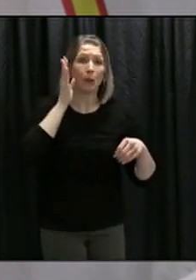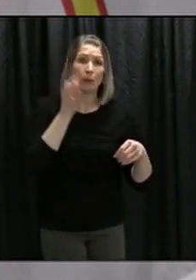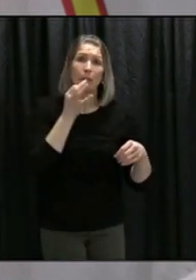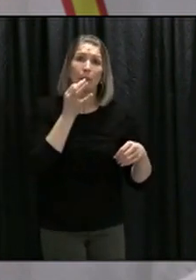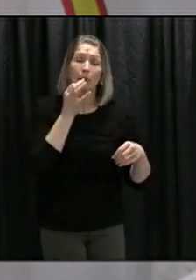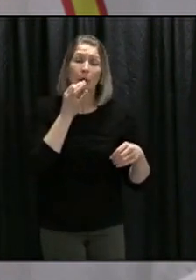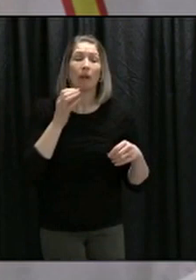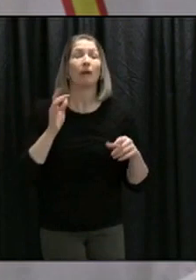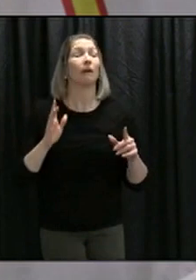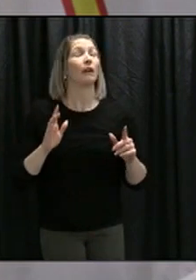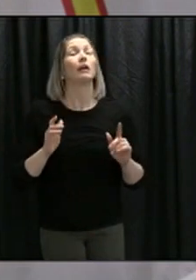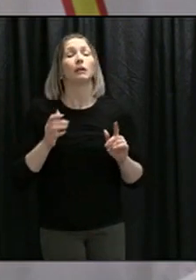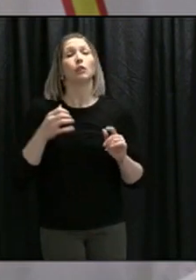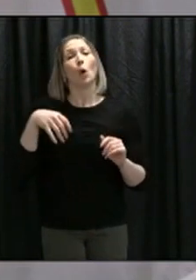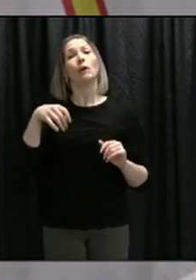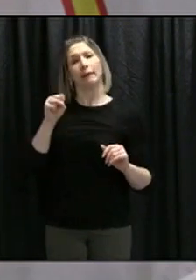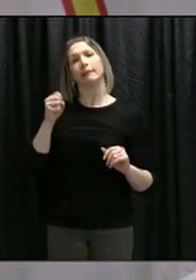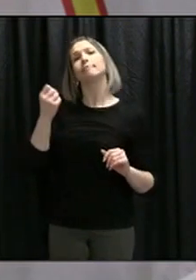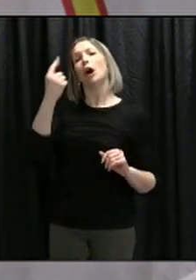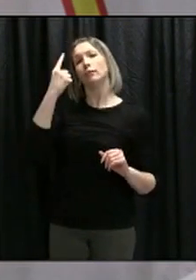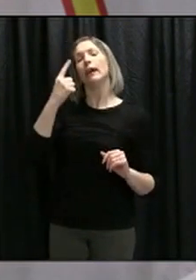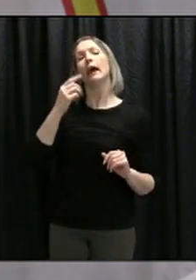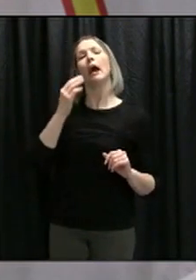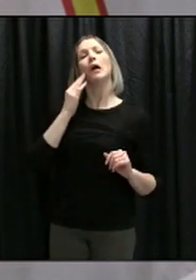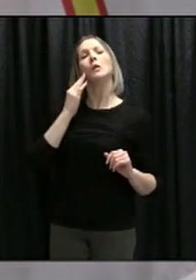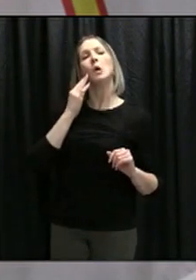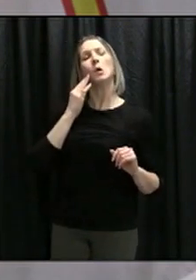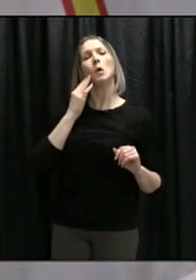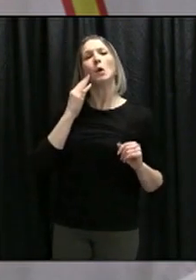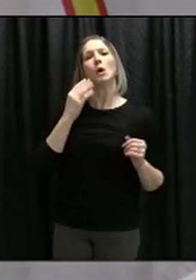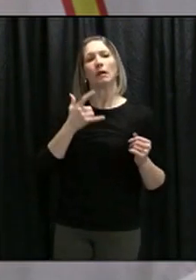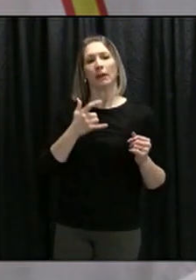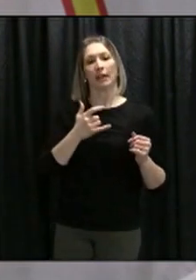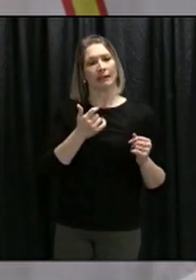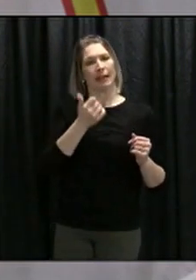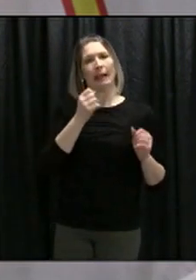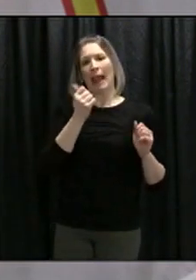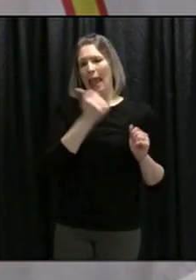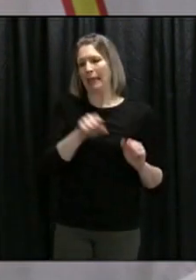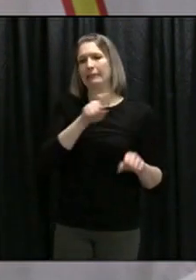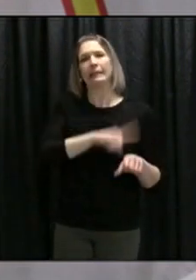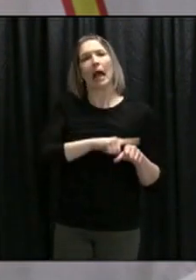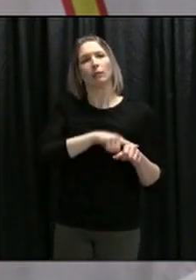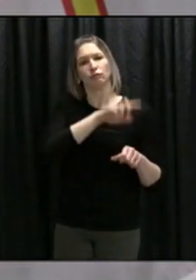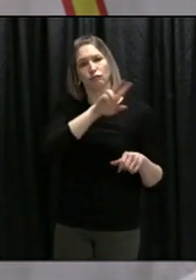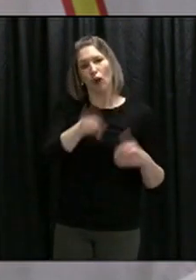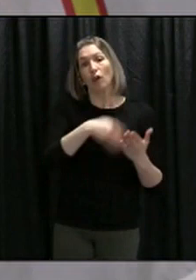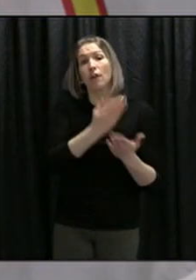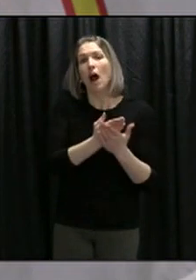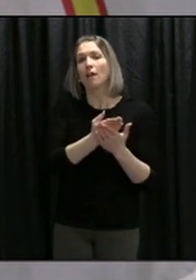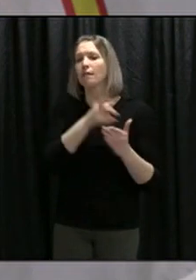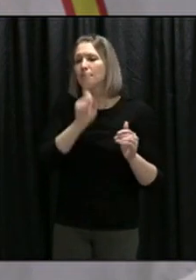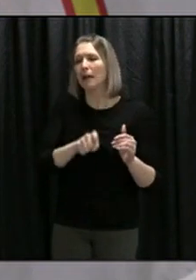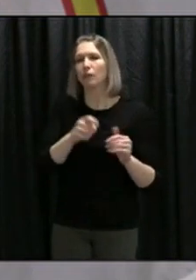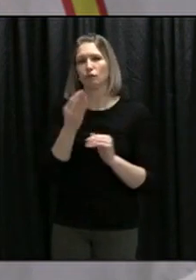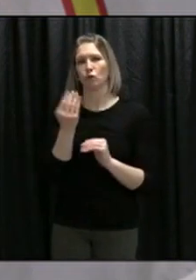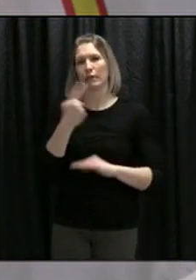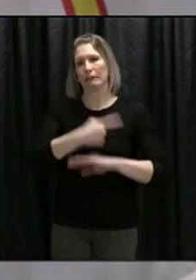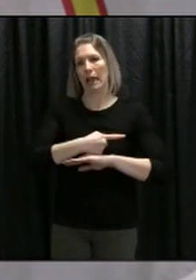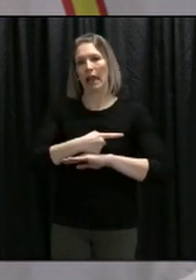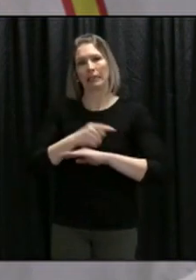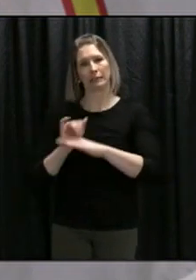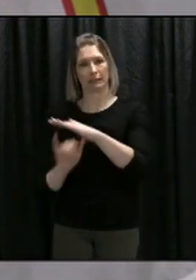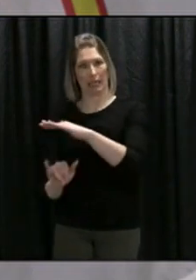hasn't changed. And so right now I know that with some recent changes that have been made just yesterday in Quebec about relaxing and removing